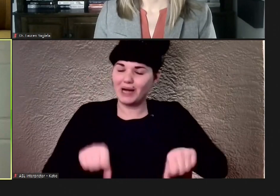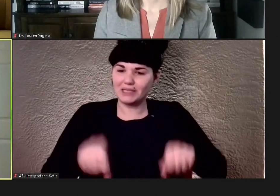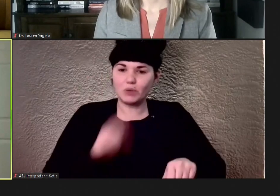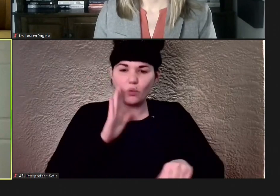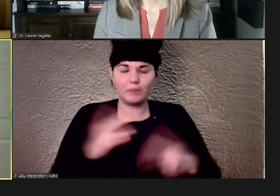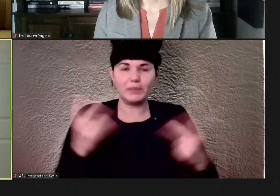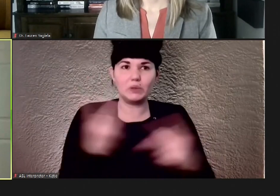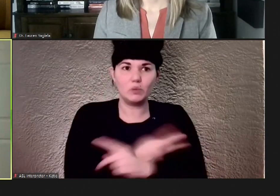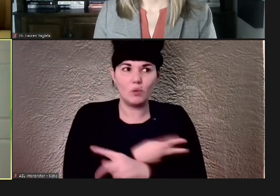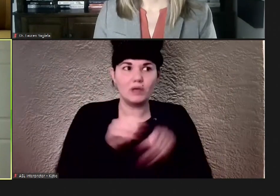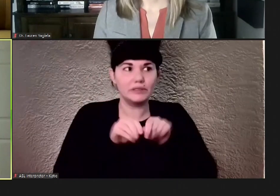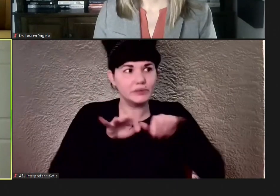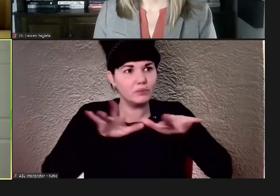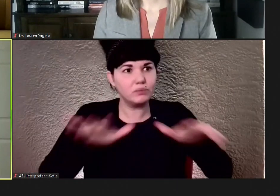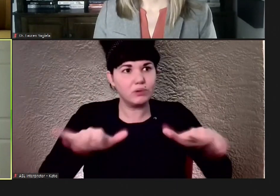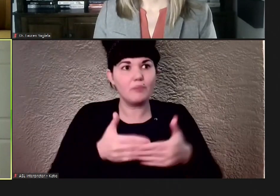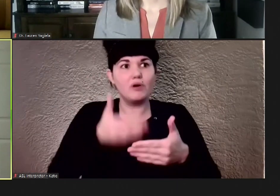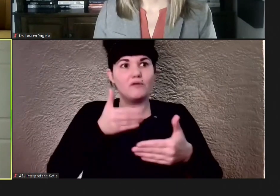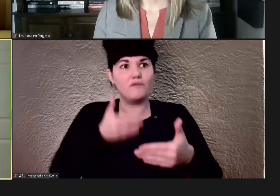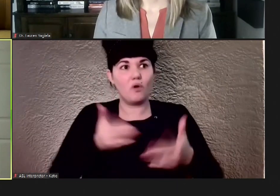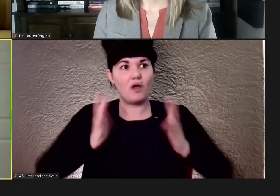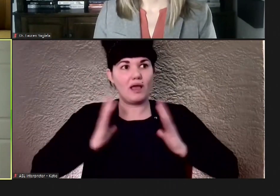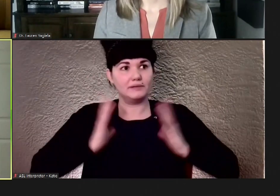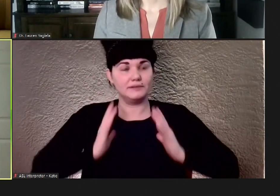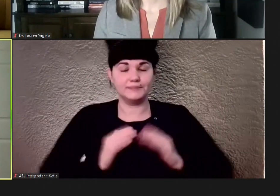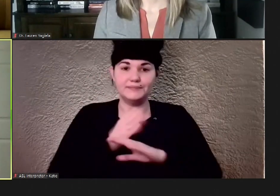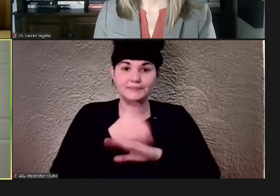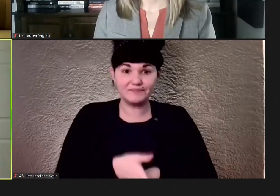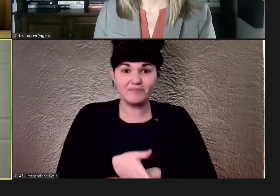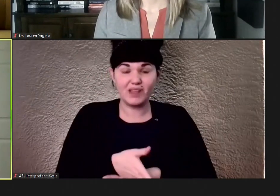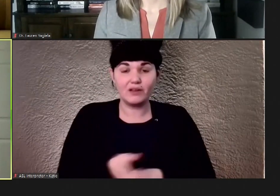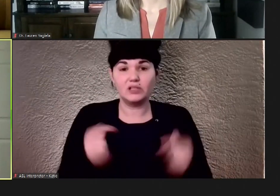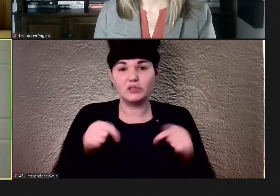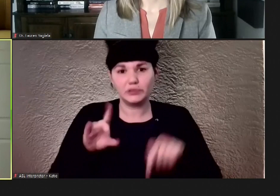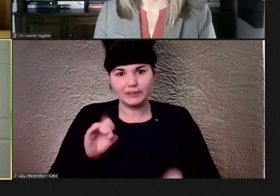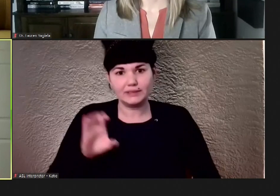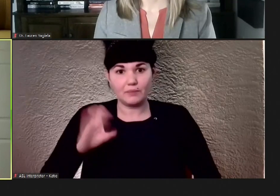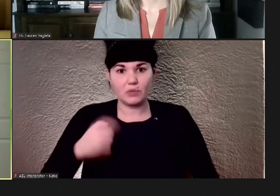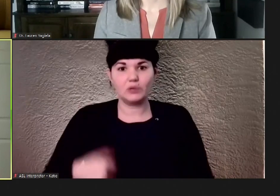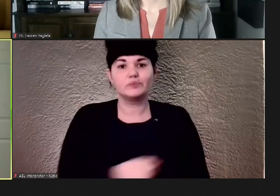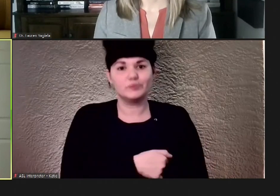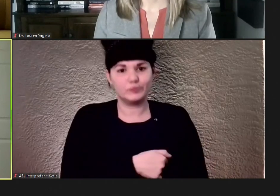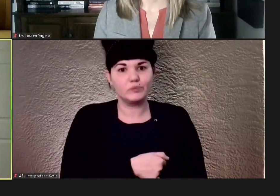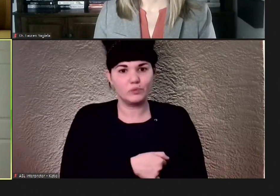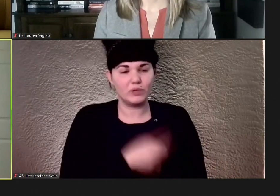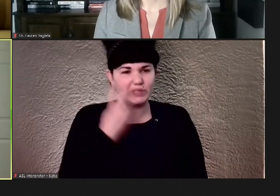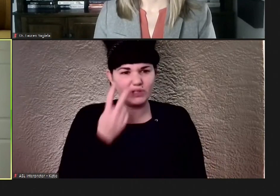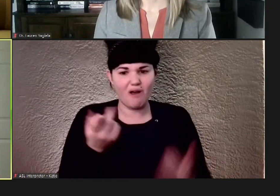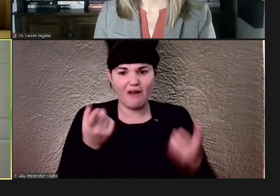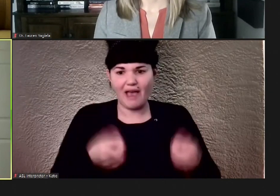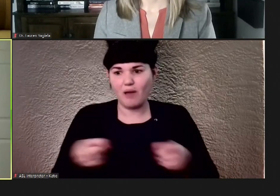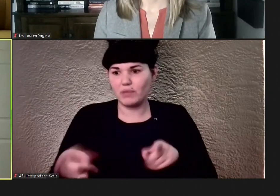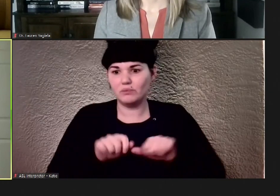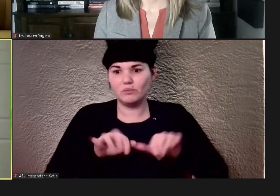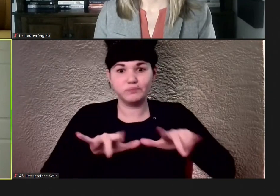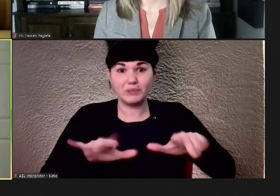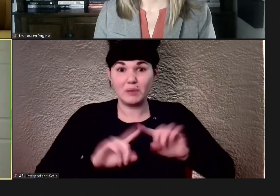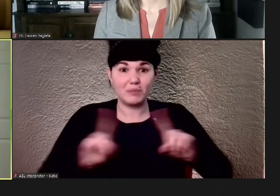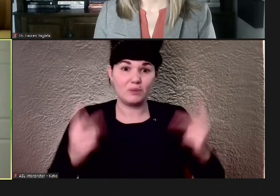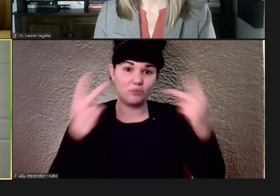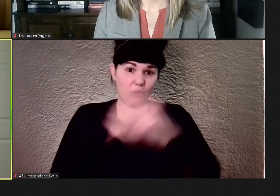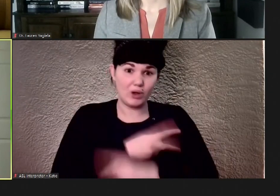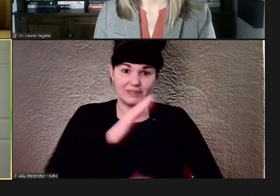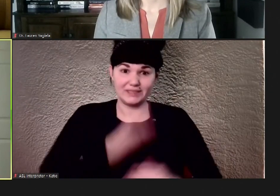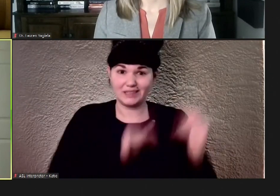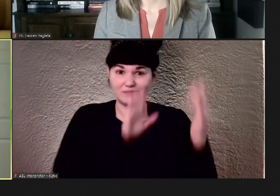the holidays in December. We shared that with you. And we saw those increases, though not to the levels that I expected. And that